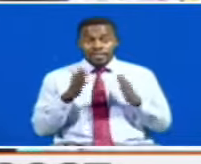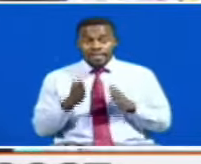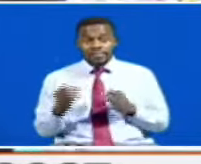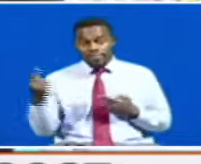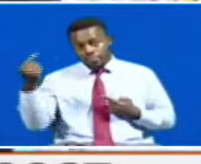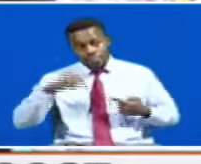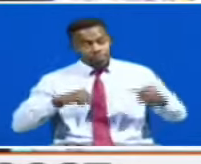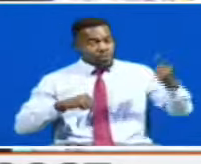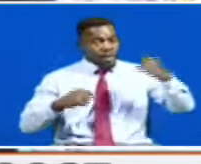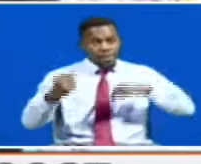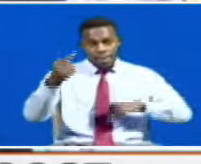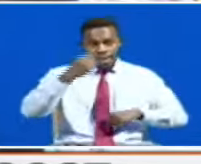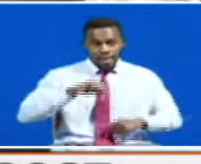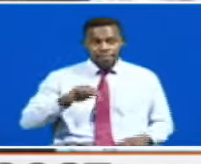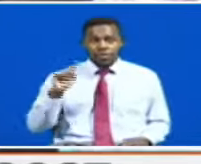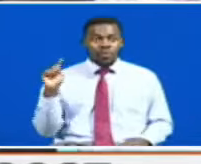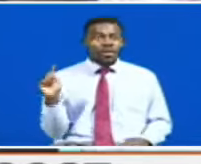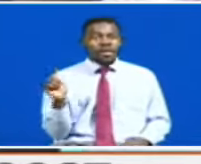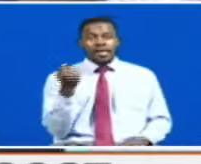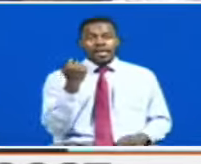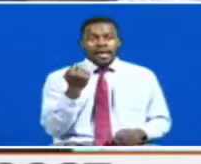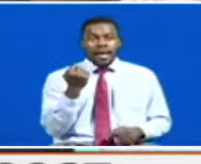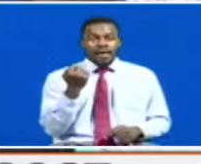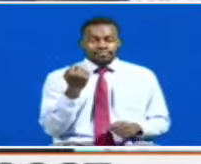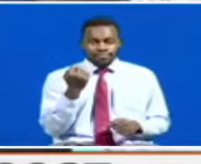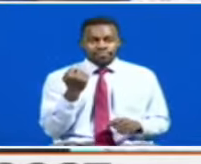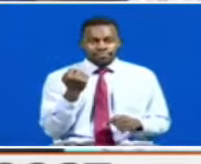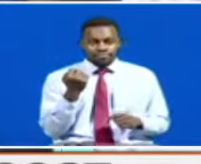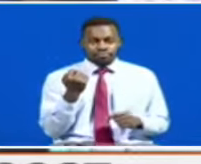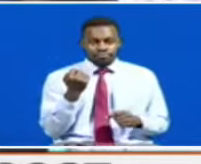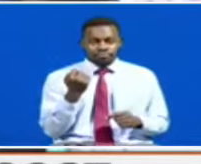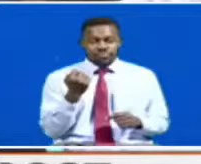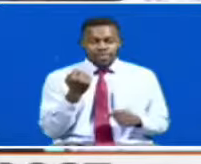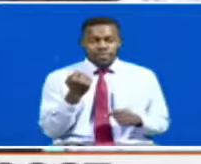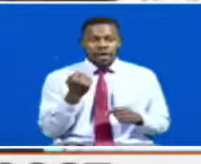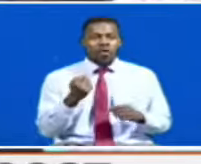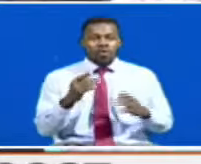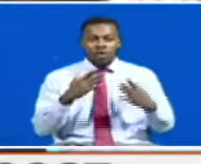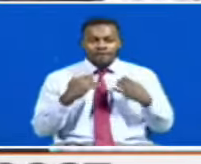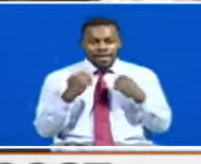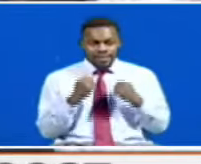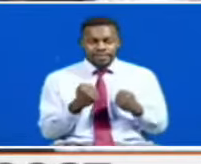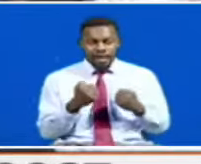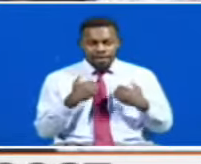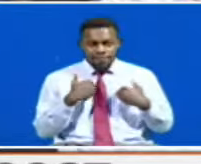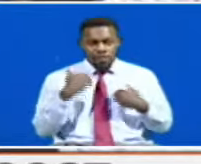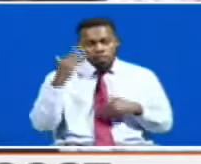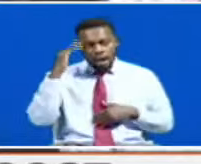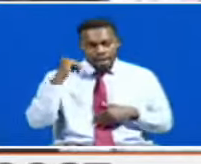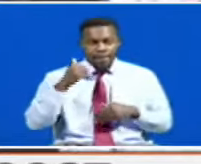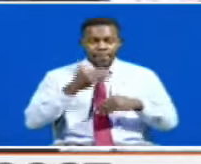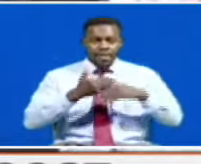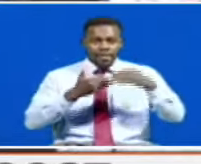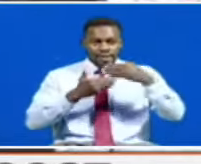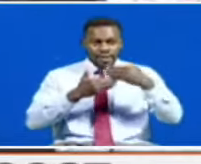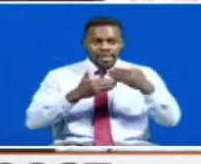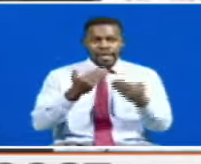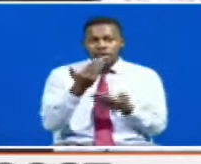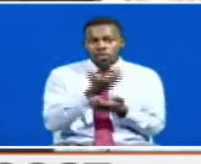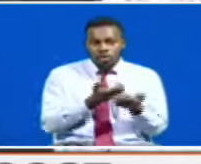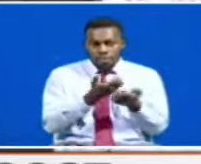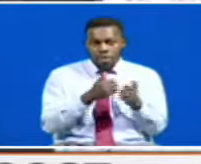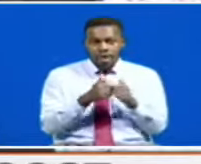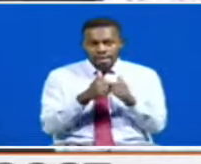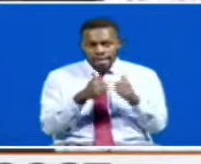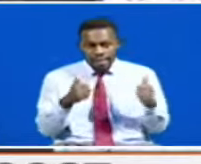country, and this gives us confidence in the economy which we are trying to build. We've really had setbacks in the